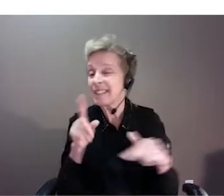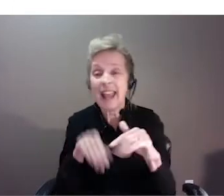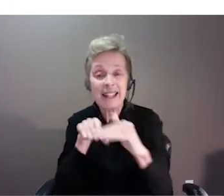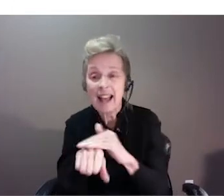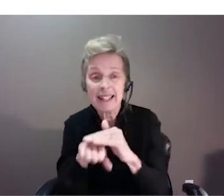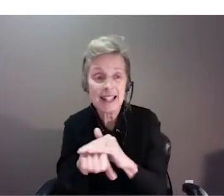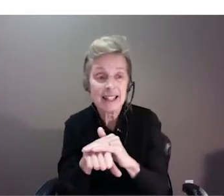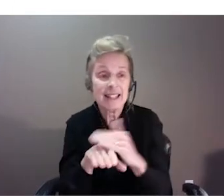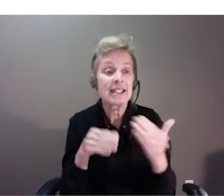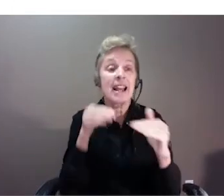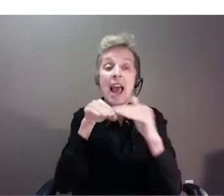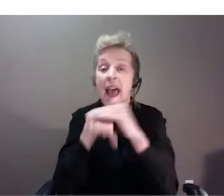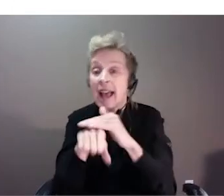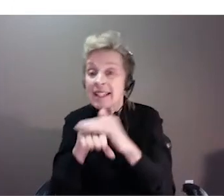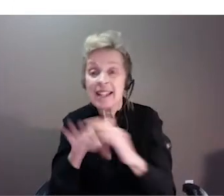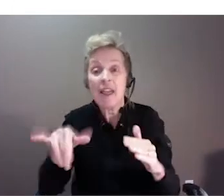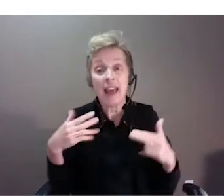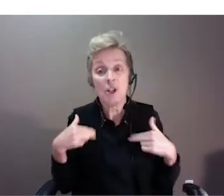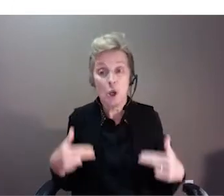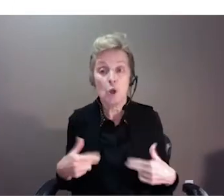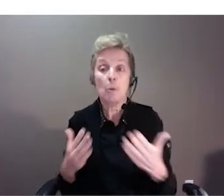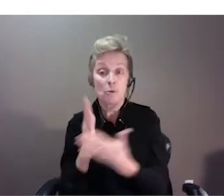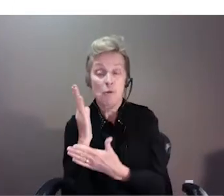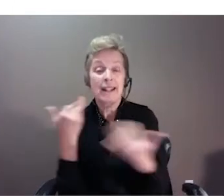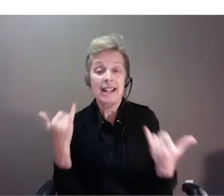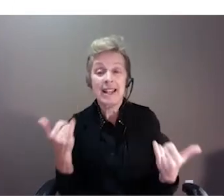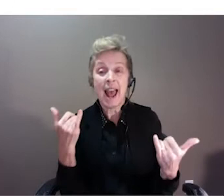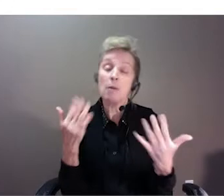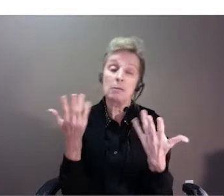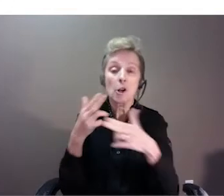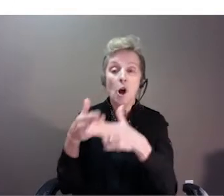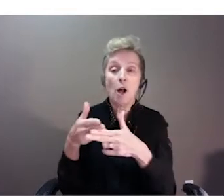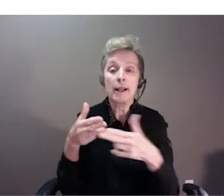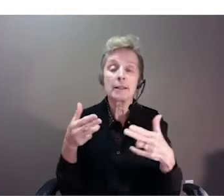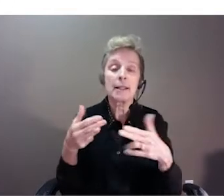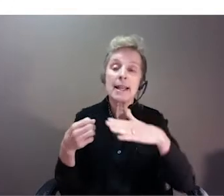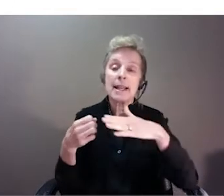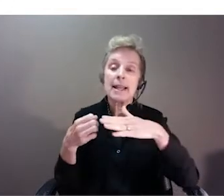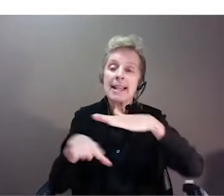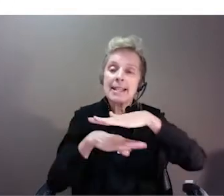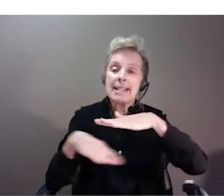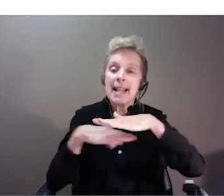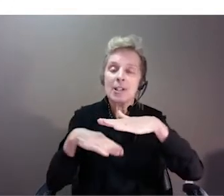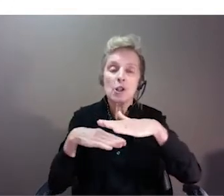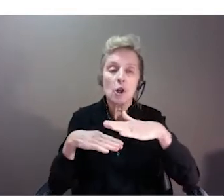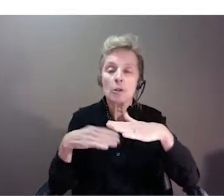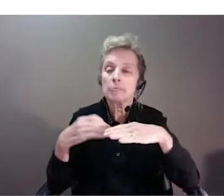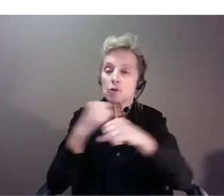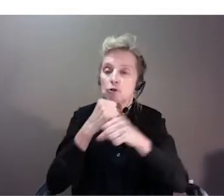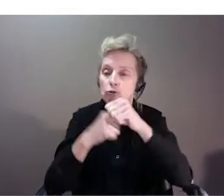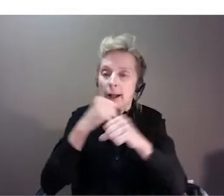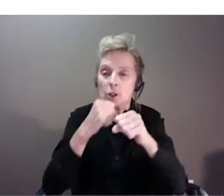example, has been discussed as a human right and nowadays is being considered as an essential infrastructure, just like electricity or